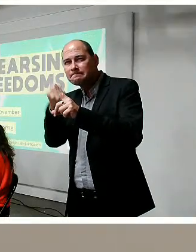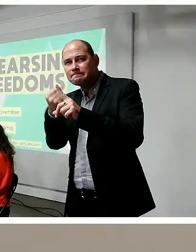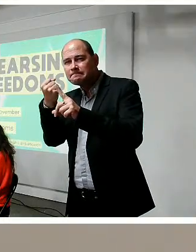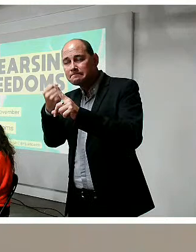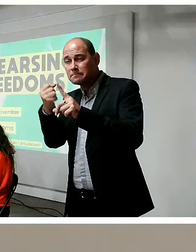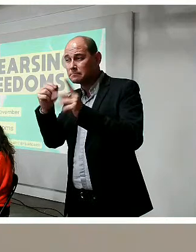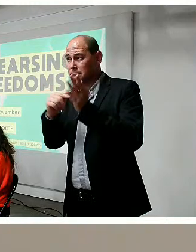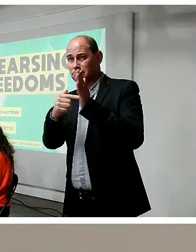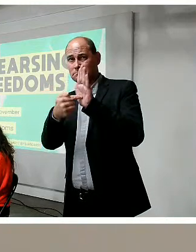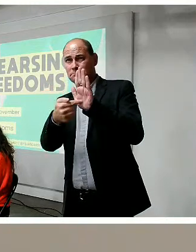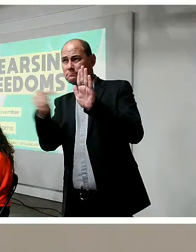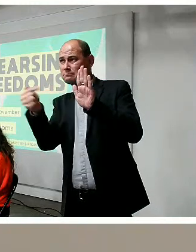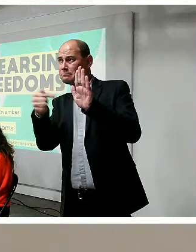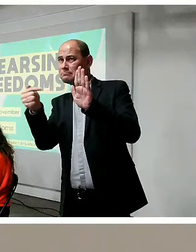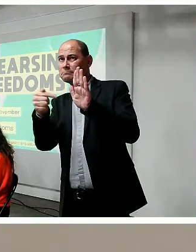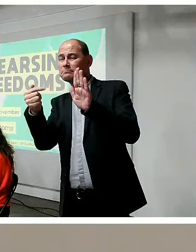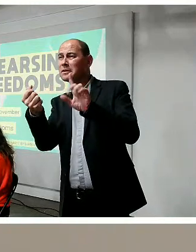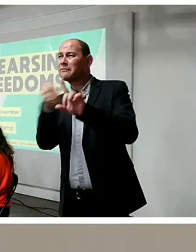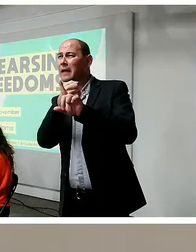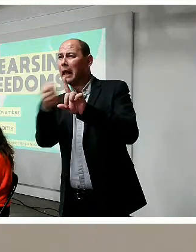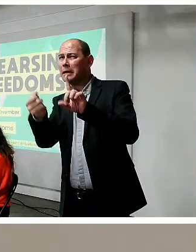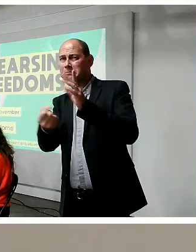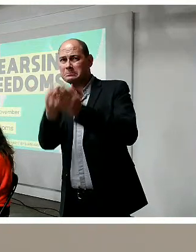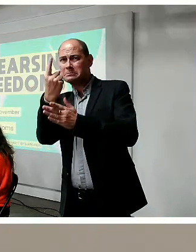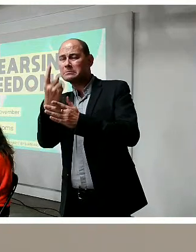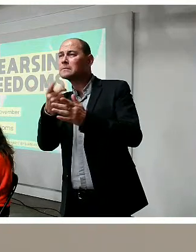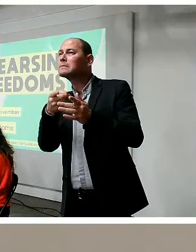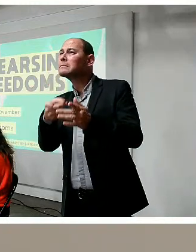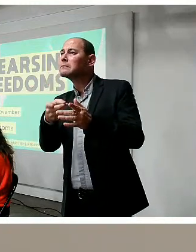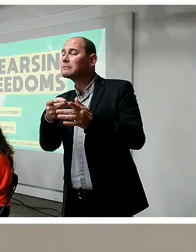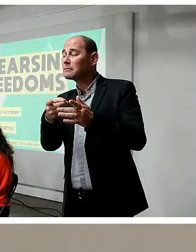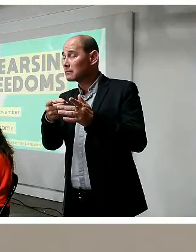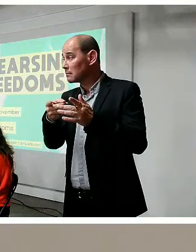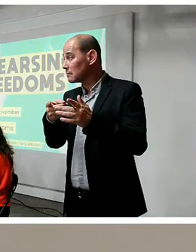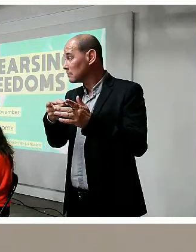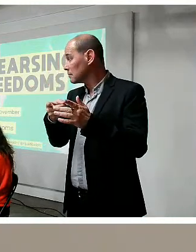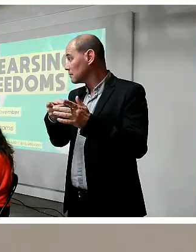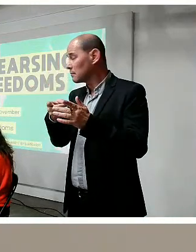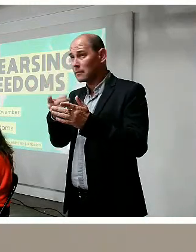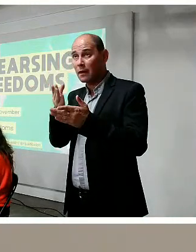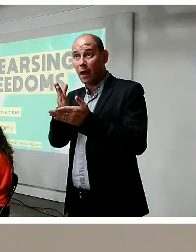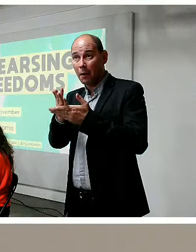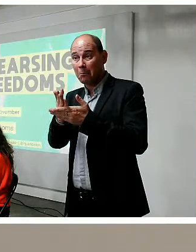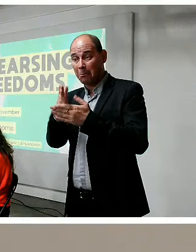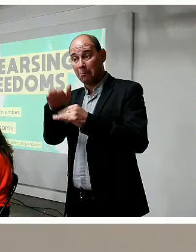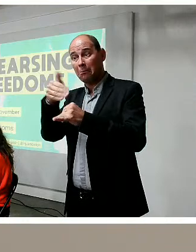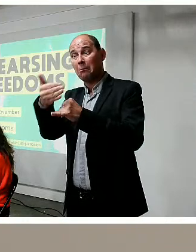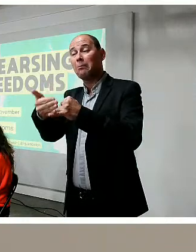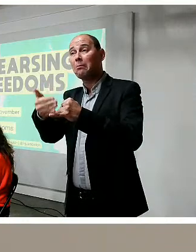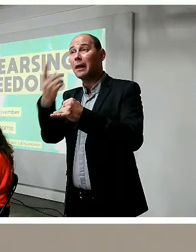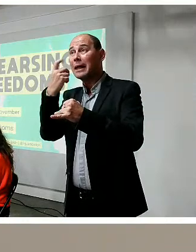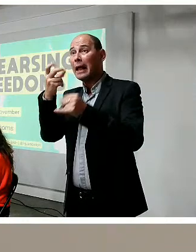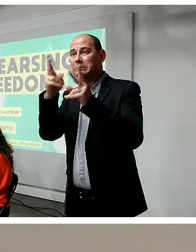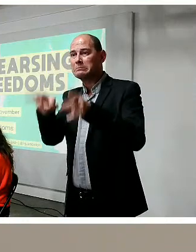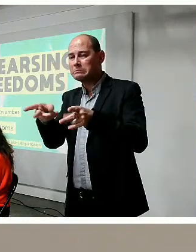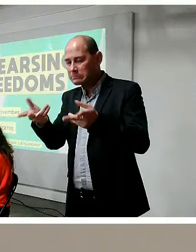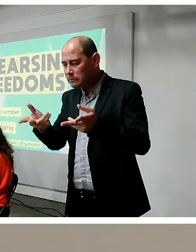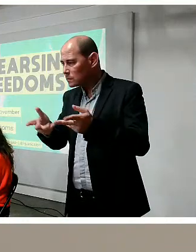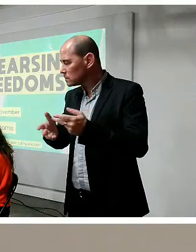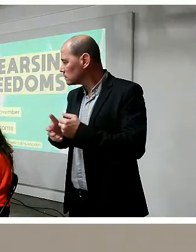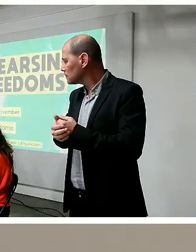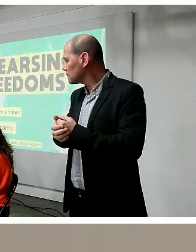the violence that happens continuously, the violence that is by design and is deadly. Other ways in which we